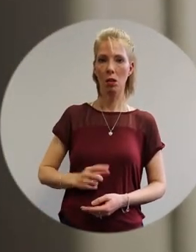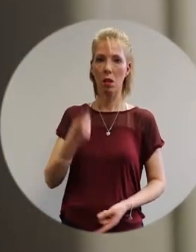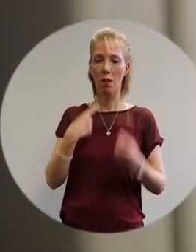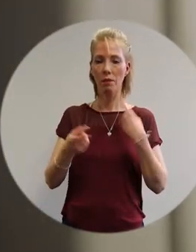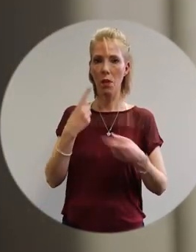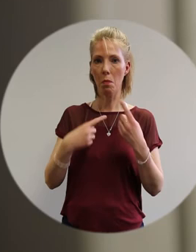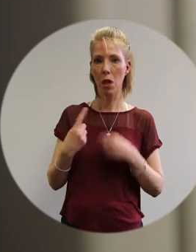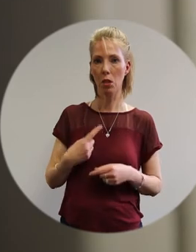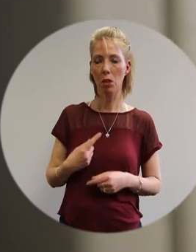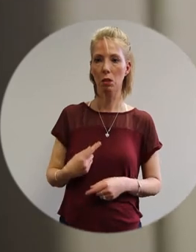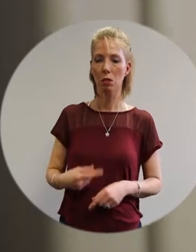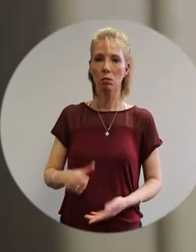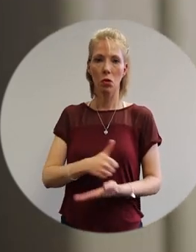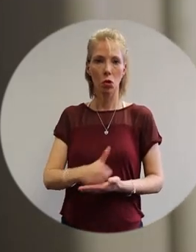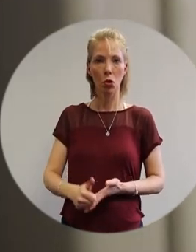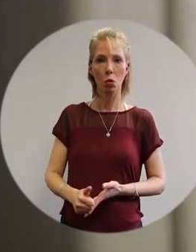it is difficult to find.